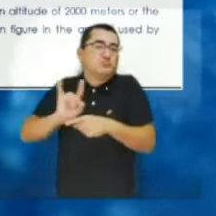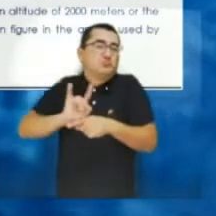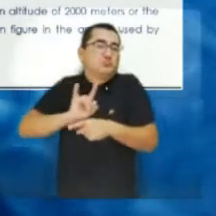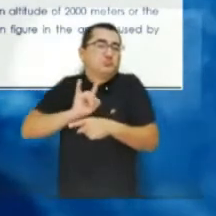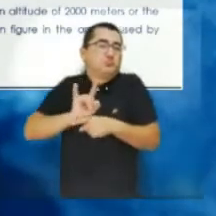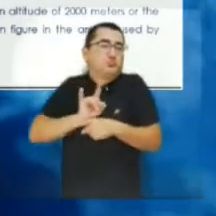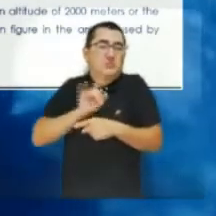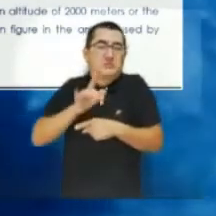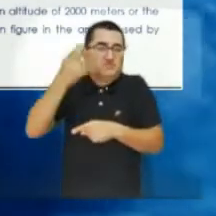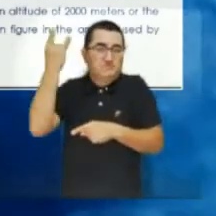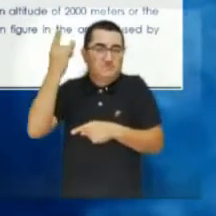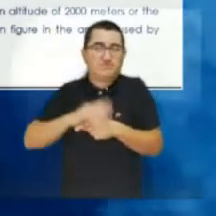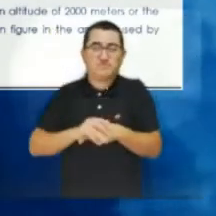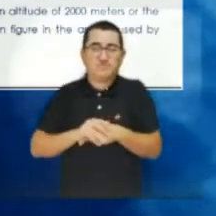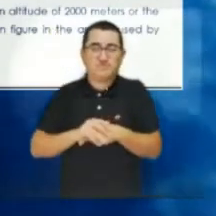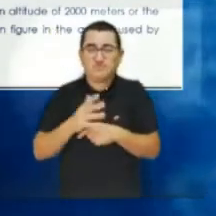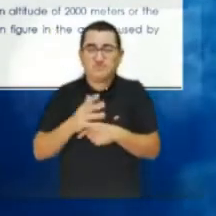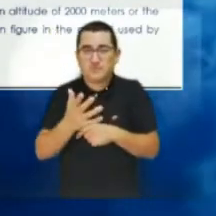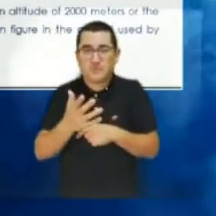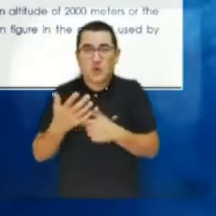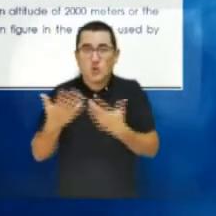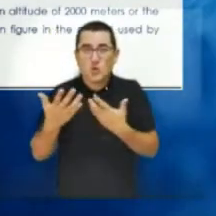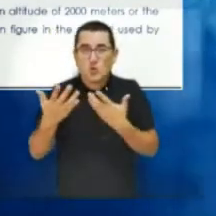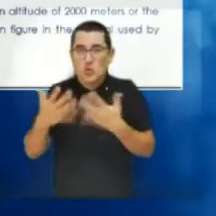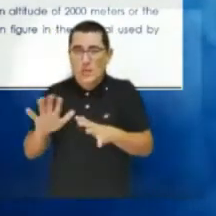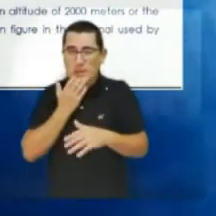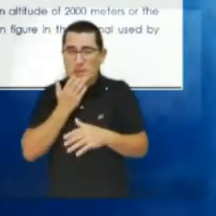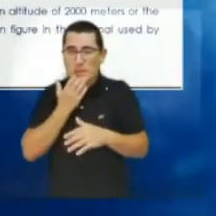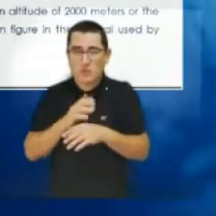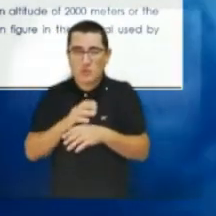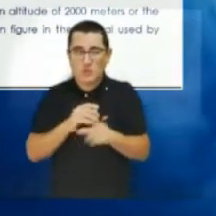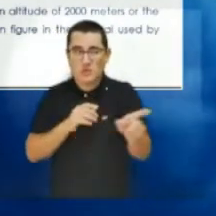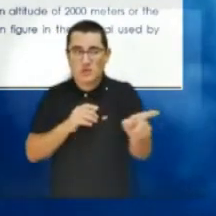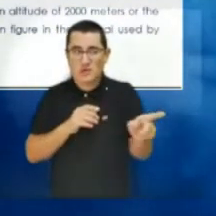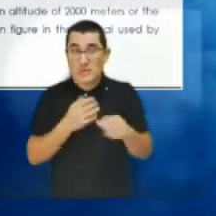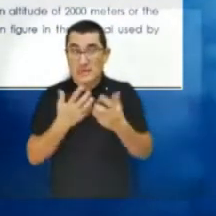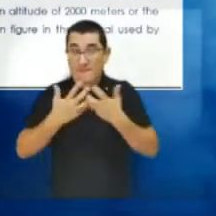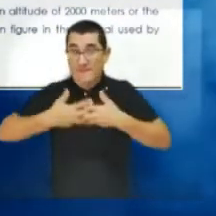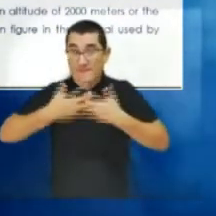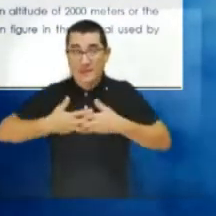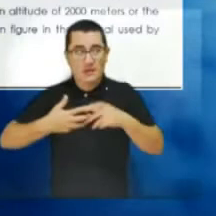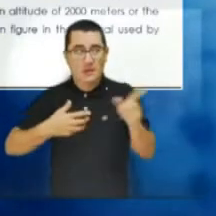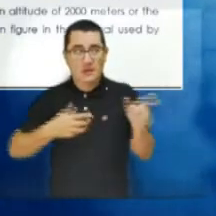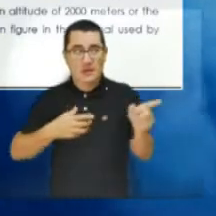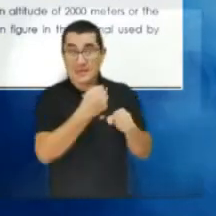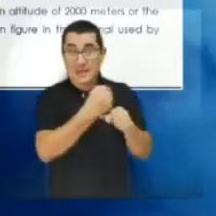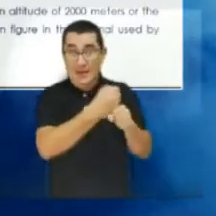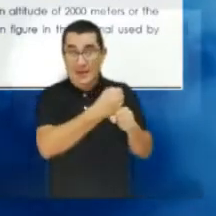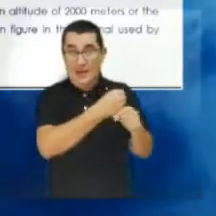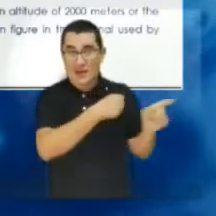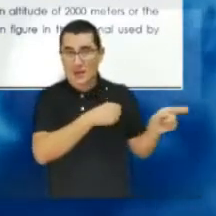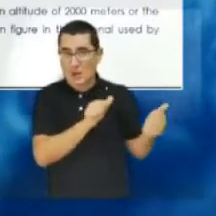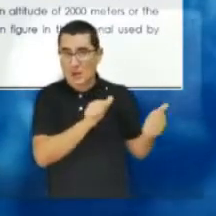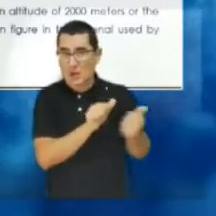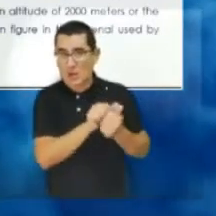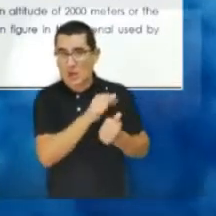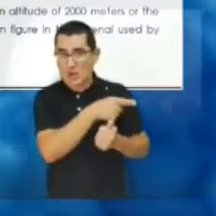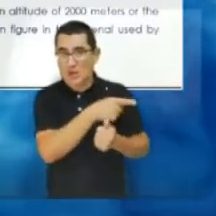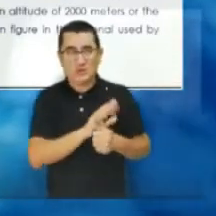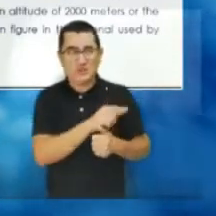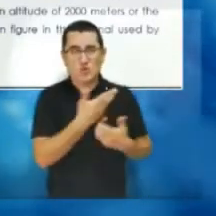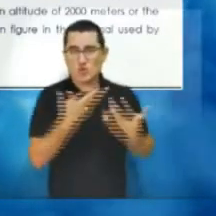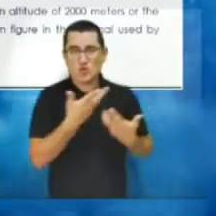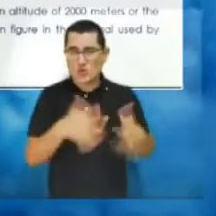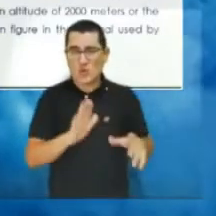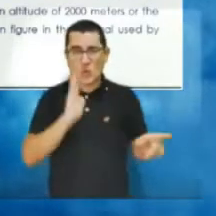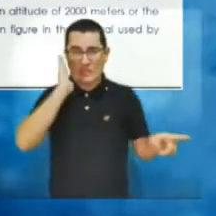track their vehicle. And at the same time, they're making a lot of problems because GNSS signals are very, very low, and it's very